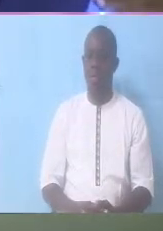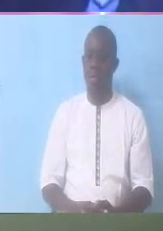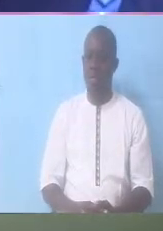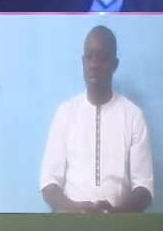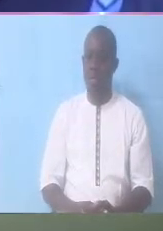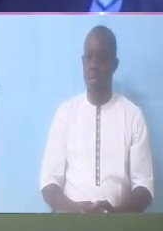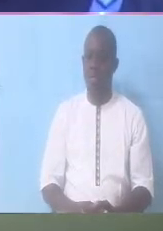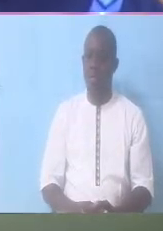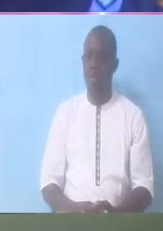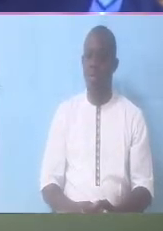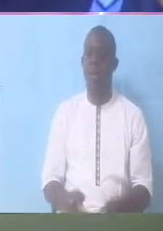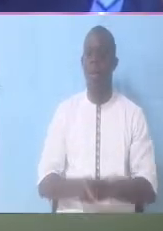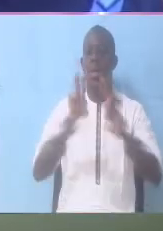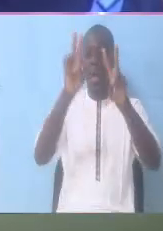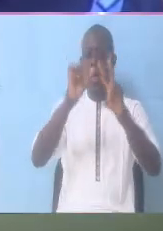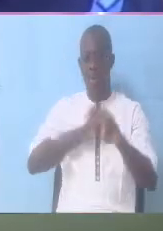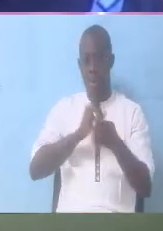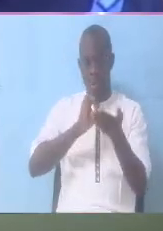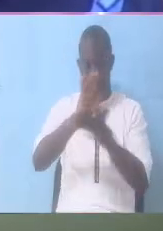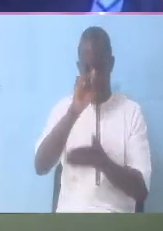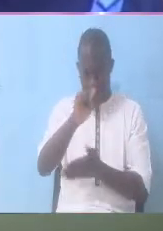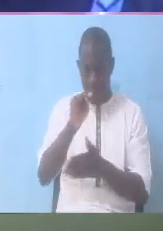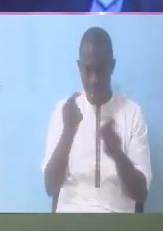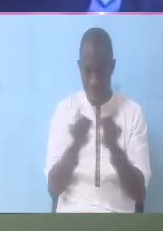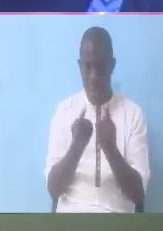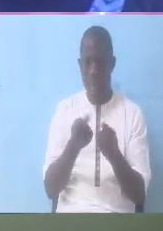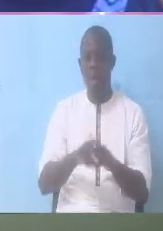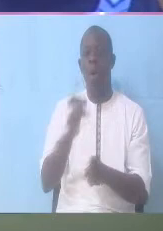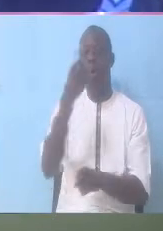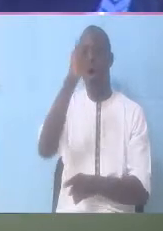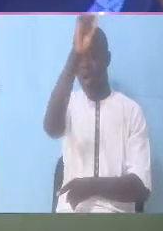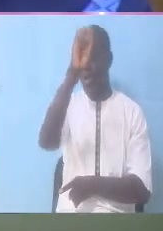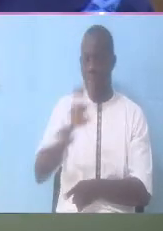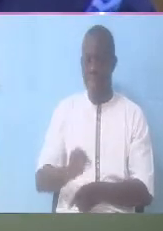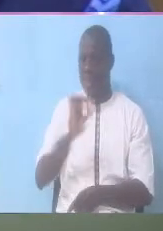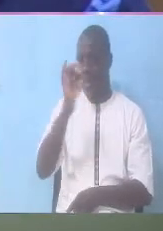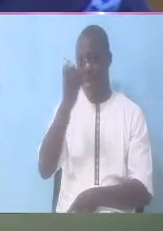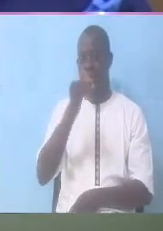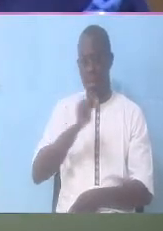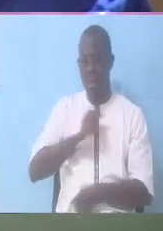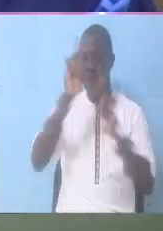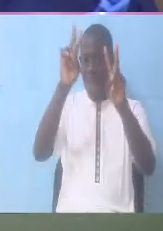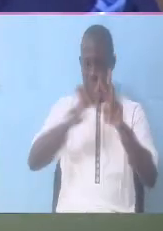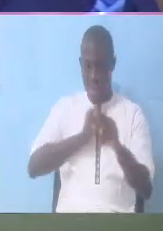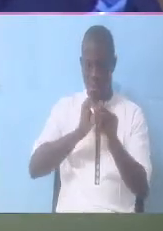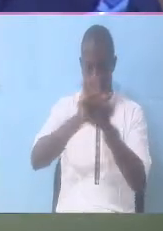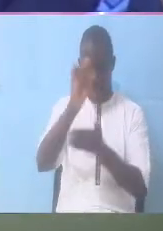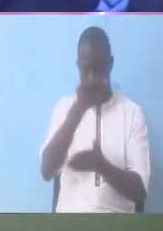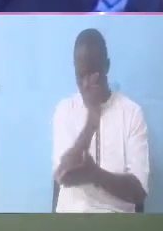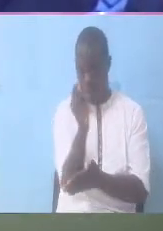Yes, sir, yes. Was authorized by Jammeh? 100%, yes. Proceed.